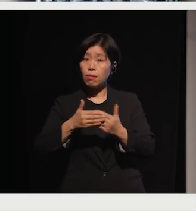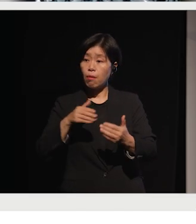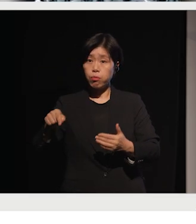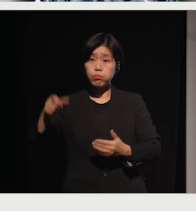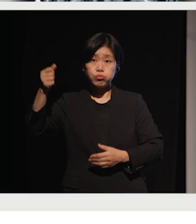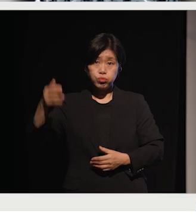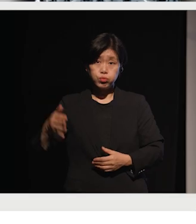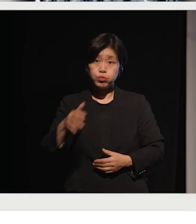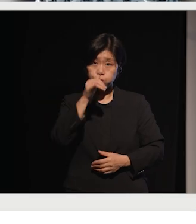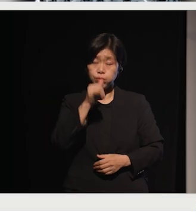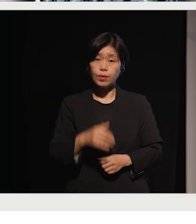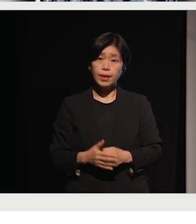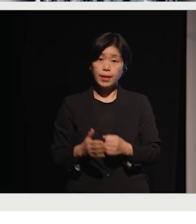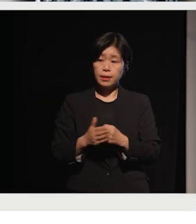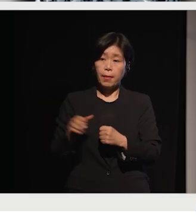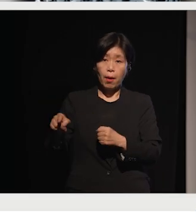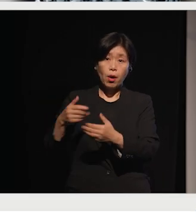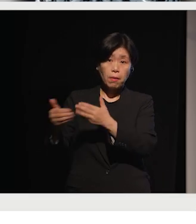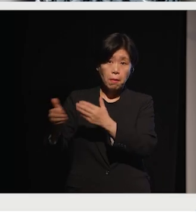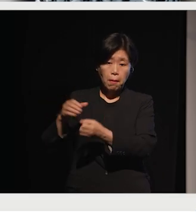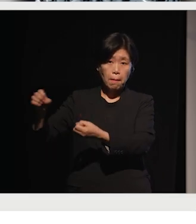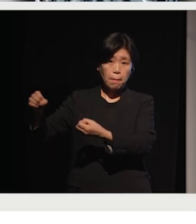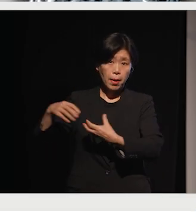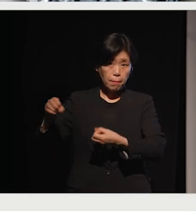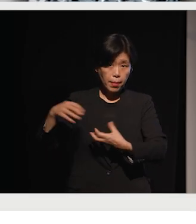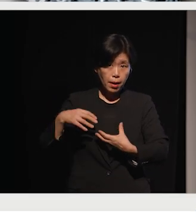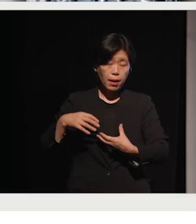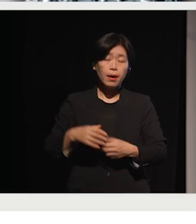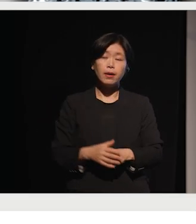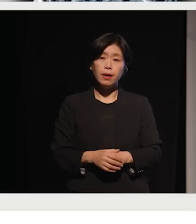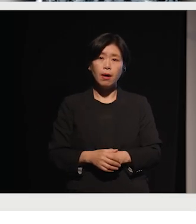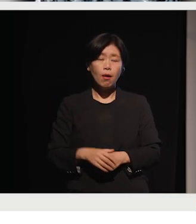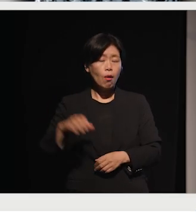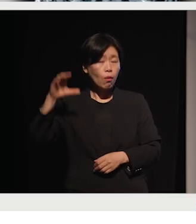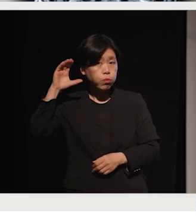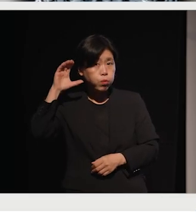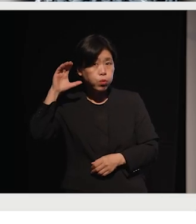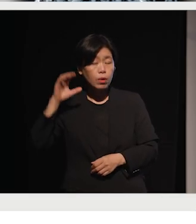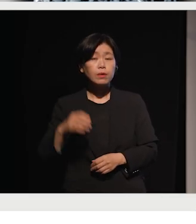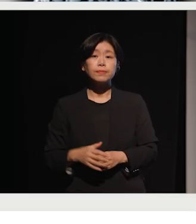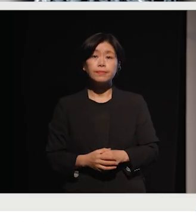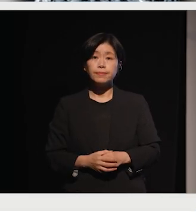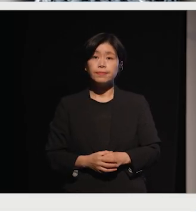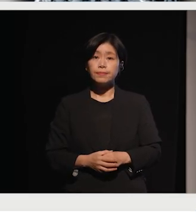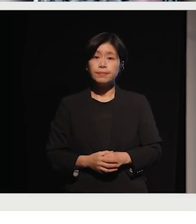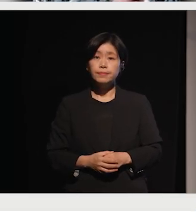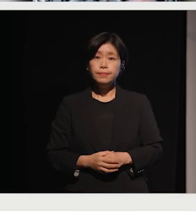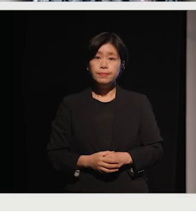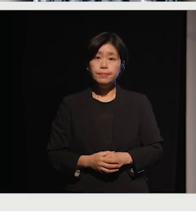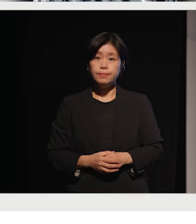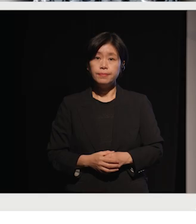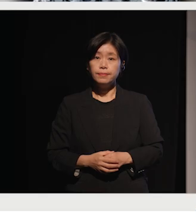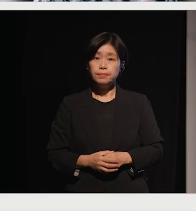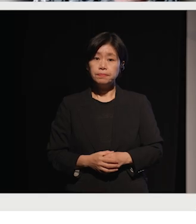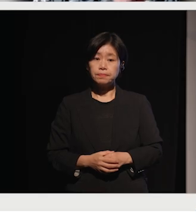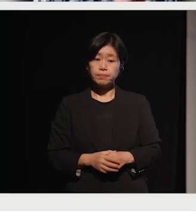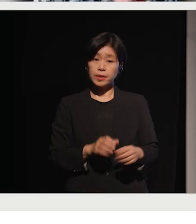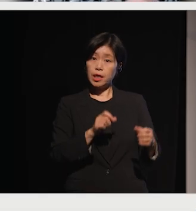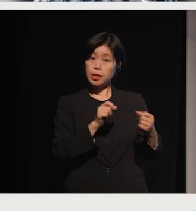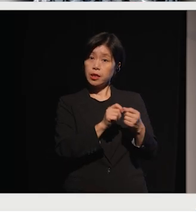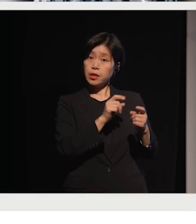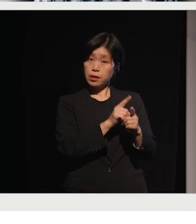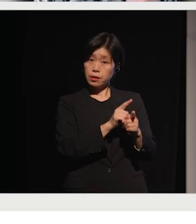disability, and hearing that feedback from a primary source in real time is the